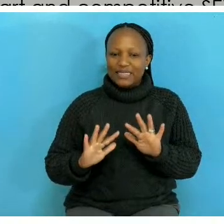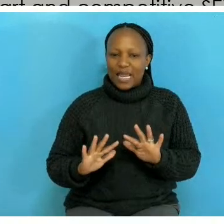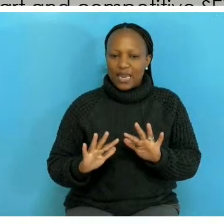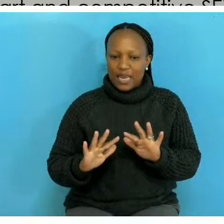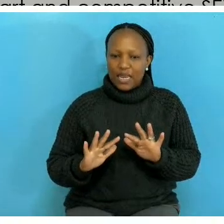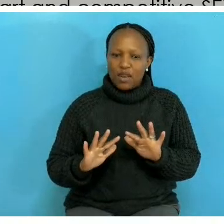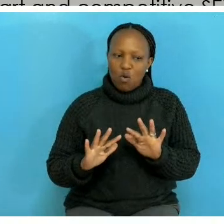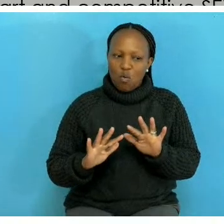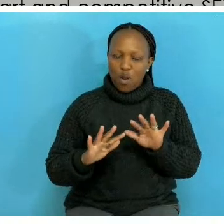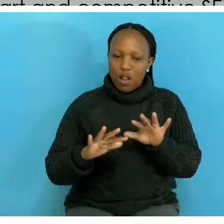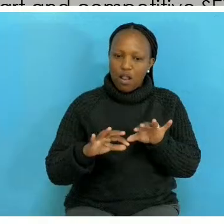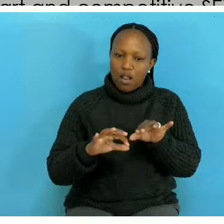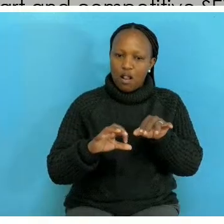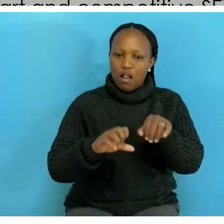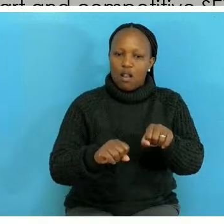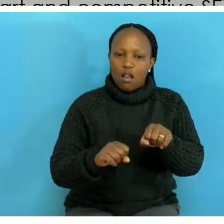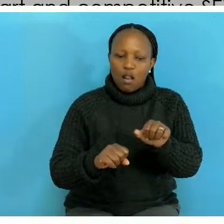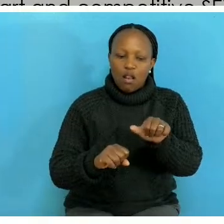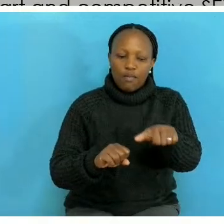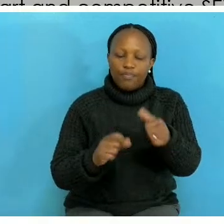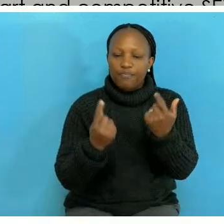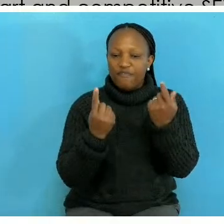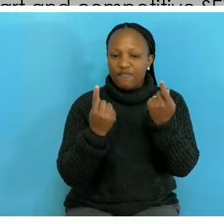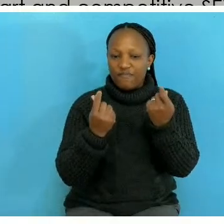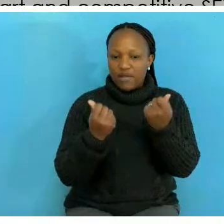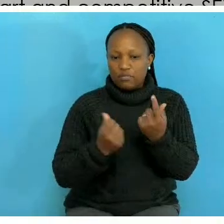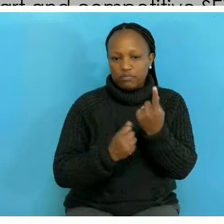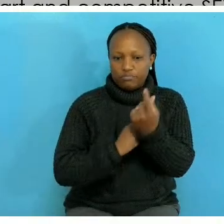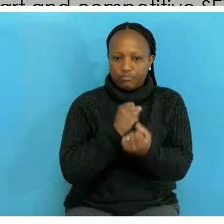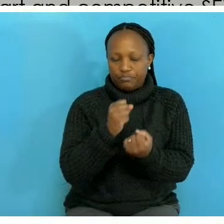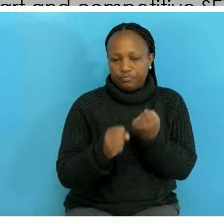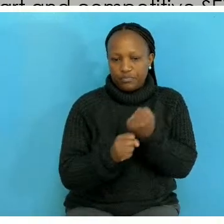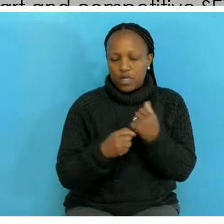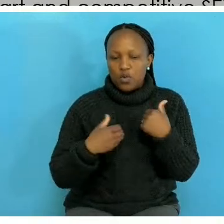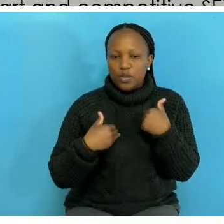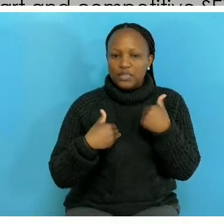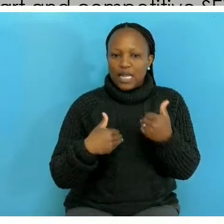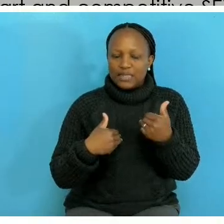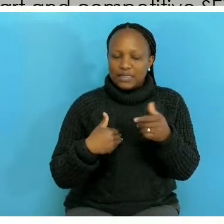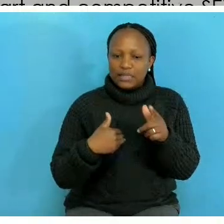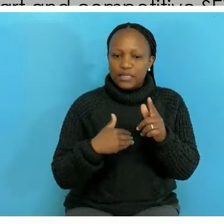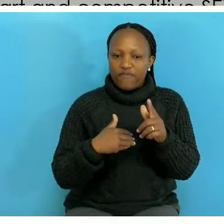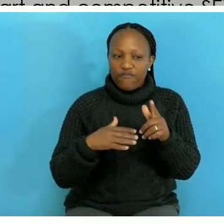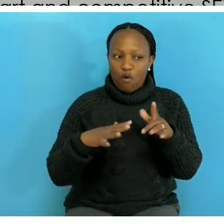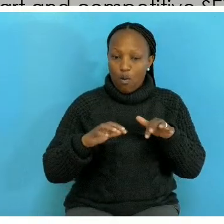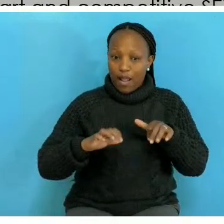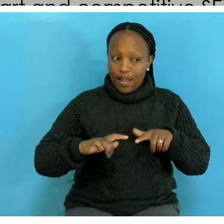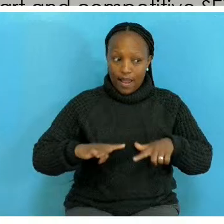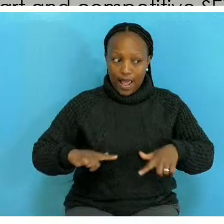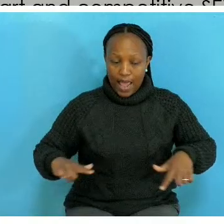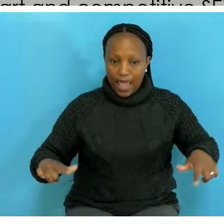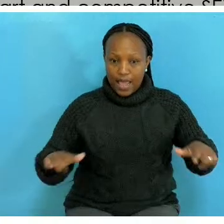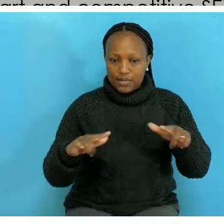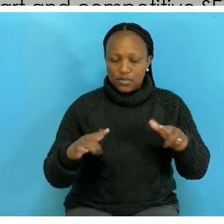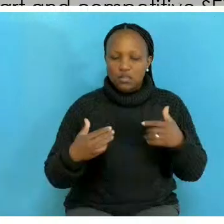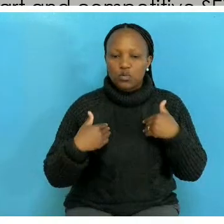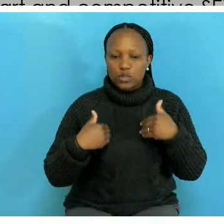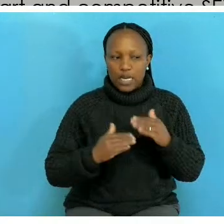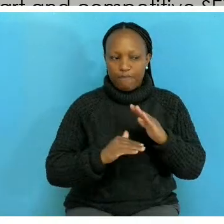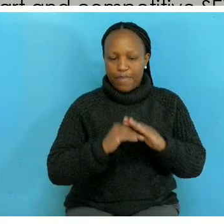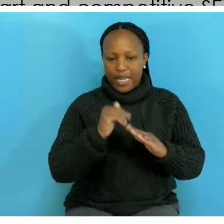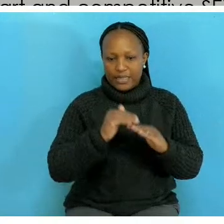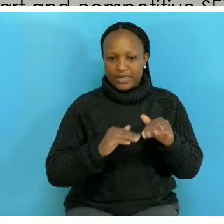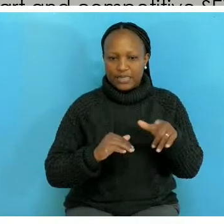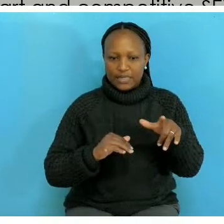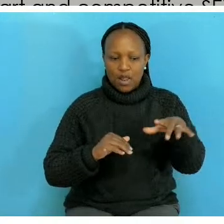the next phase for the next financial year. We are starting construction of that phase. So our plead with this community is